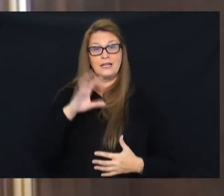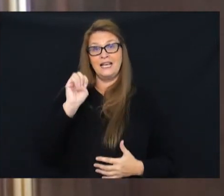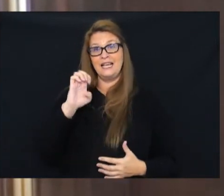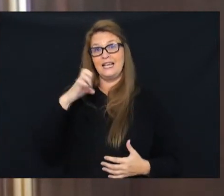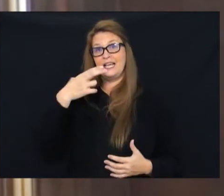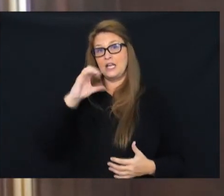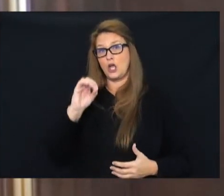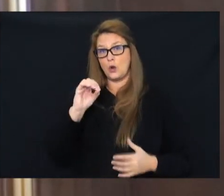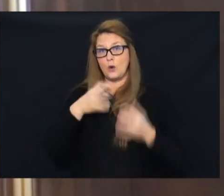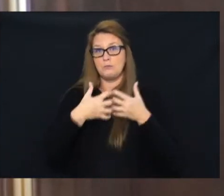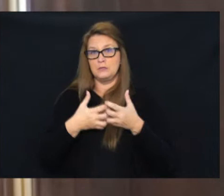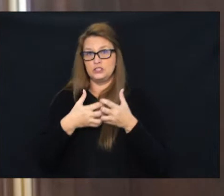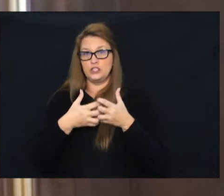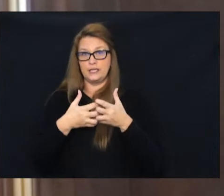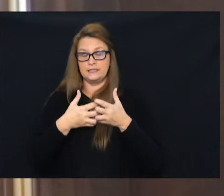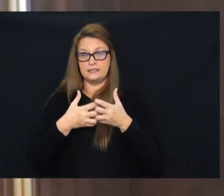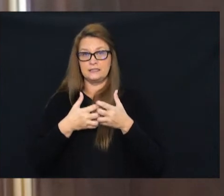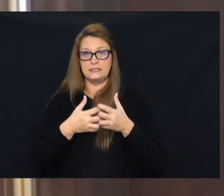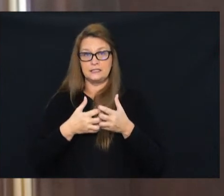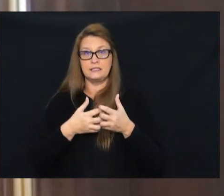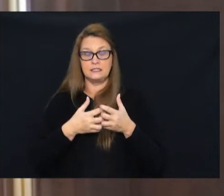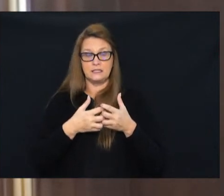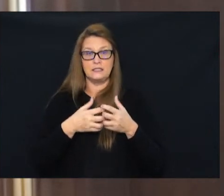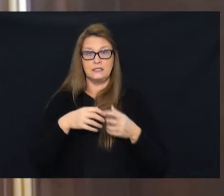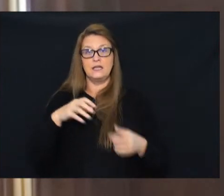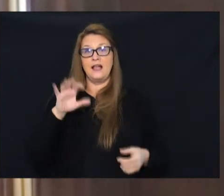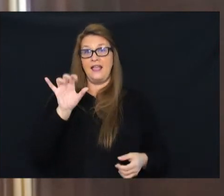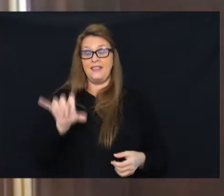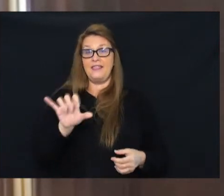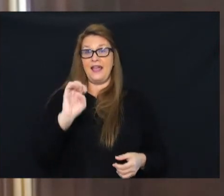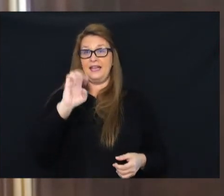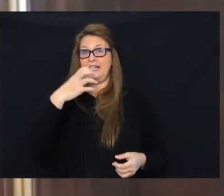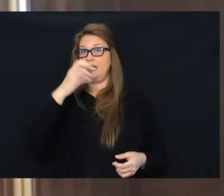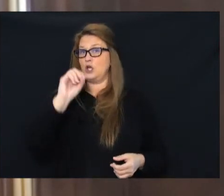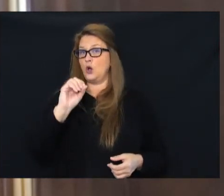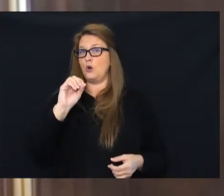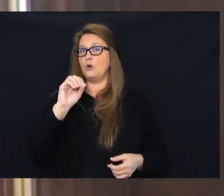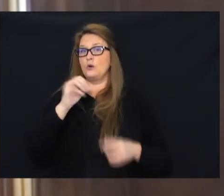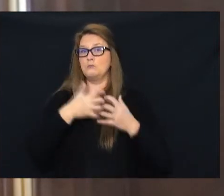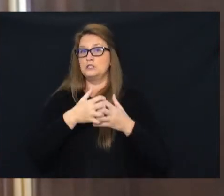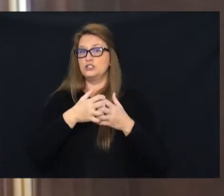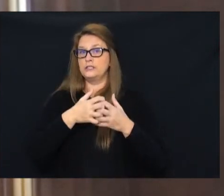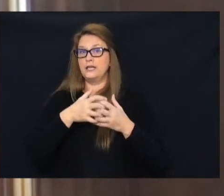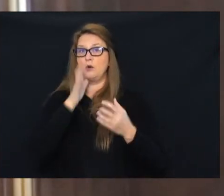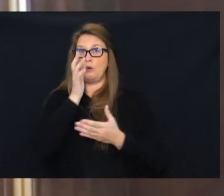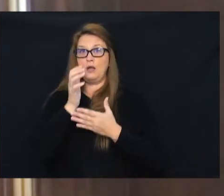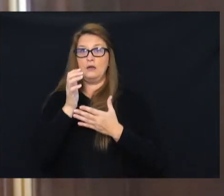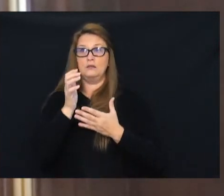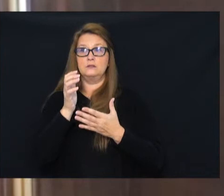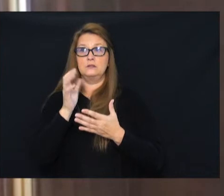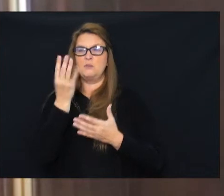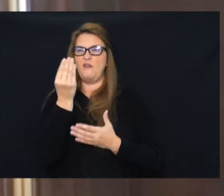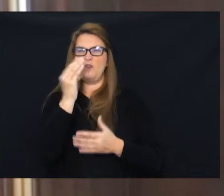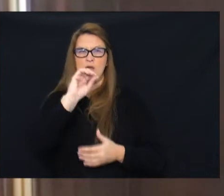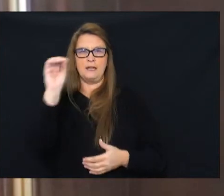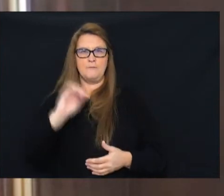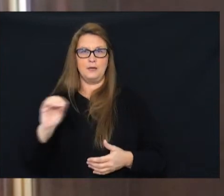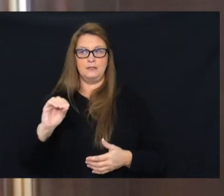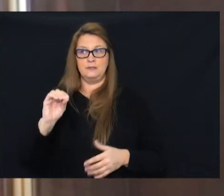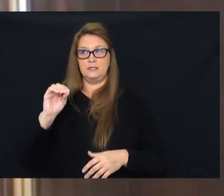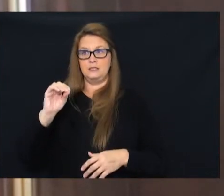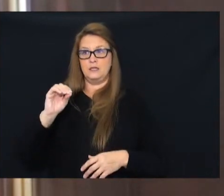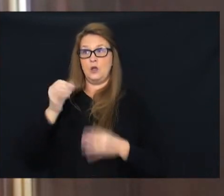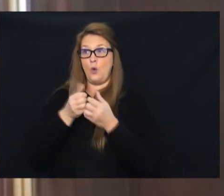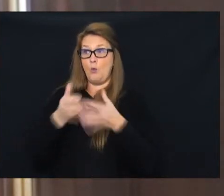ECMO, extracorporeal membrane oxygenation, that if 14% of the population of Israel that's